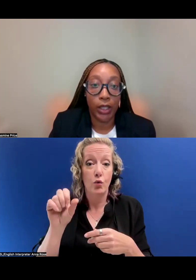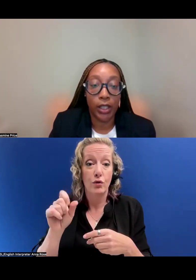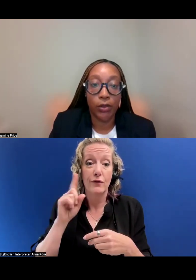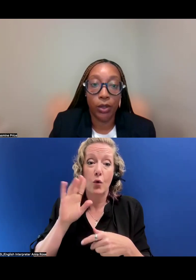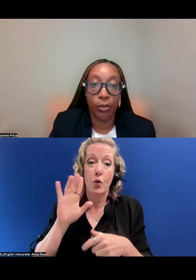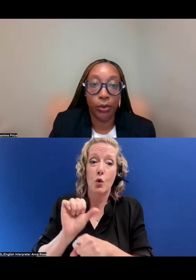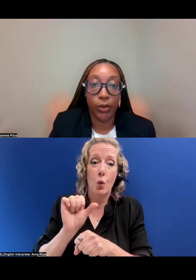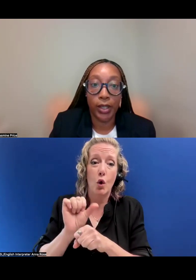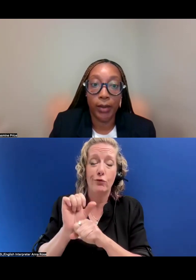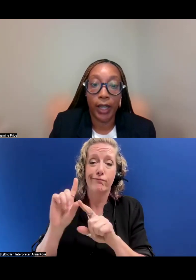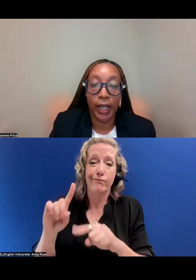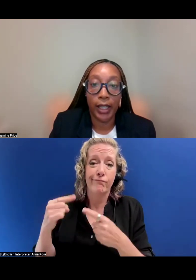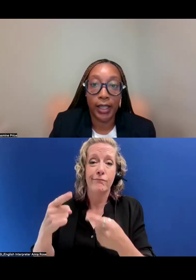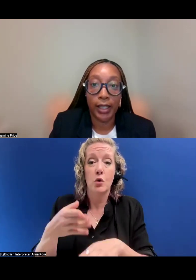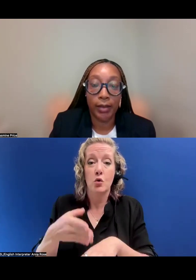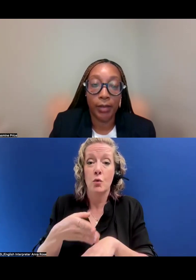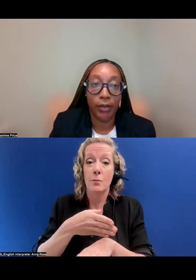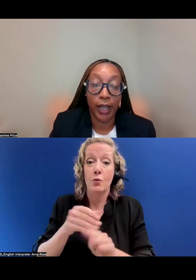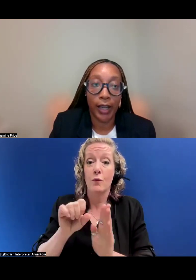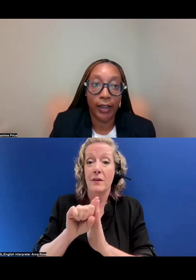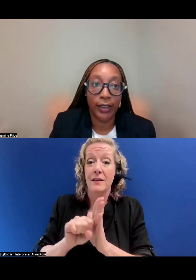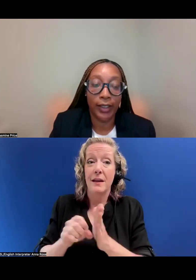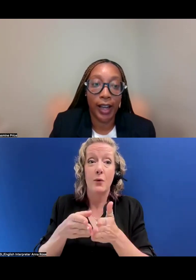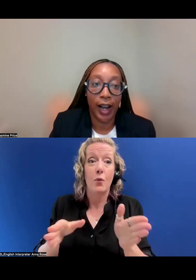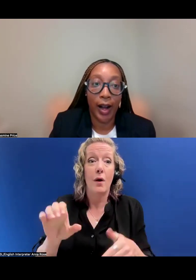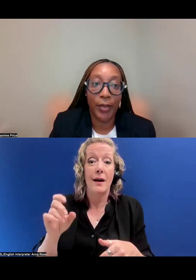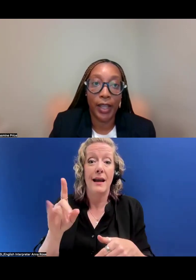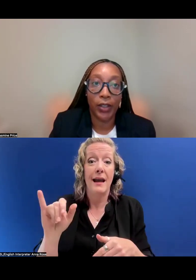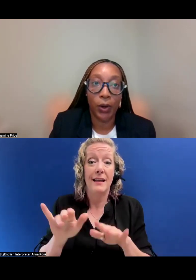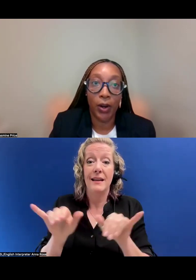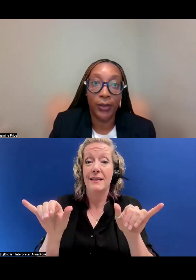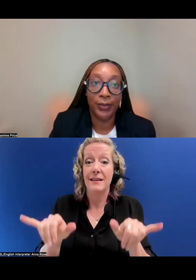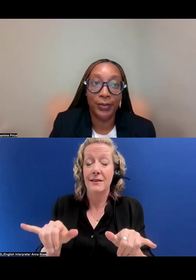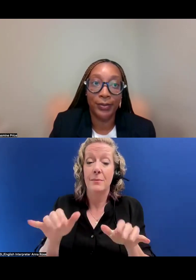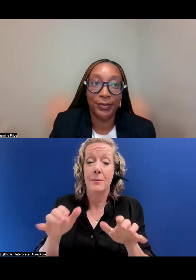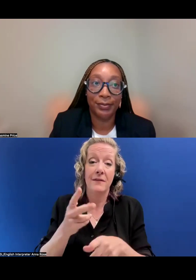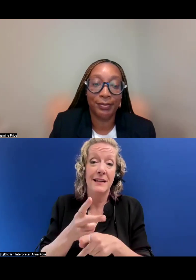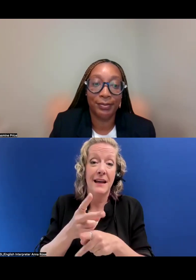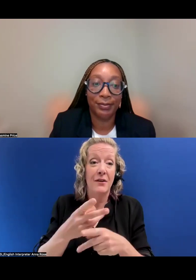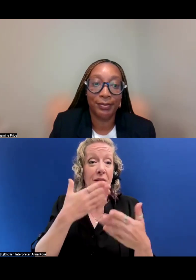do to continue to improve the statewide EHDI system of care. Thank you all.